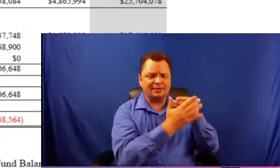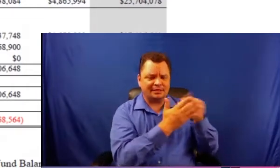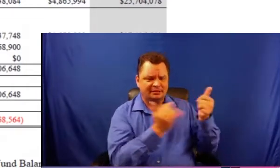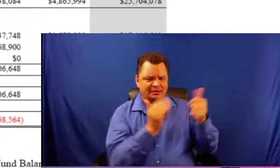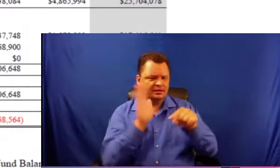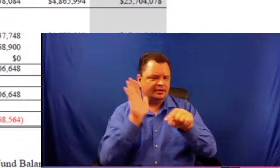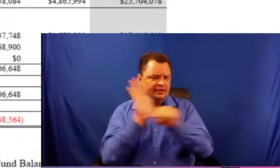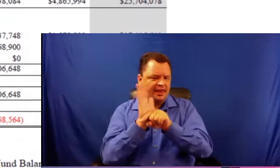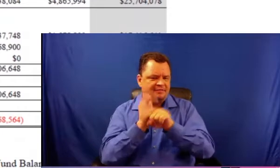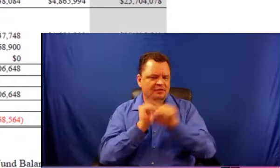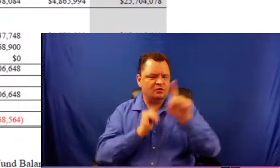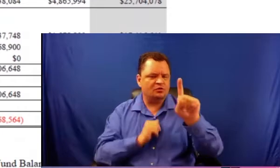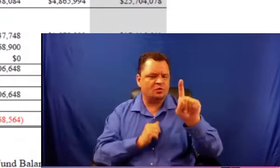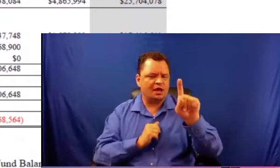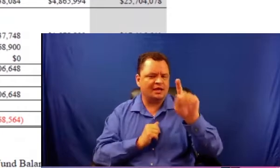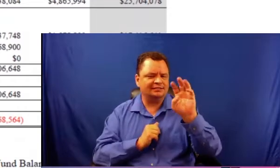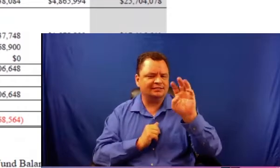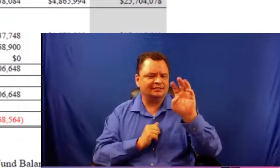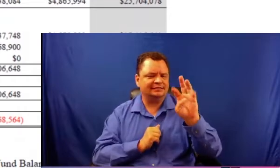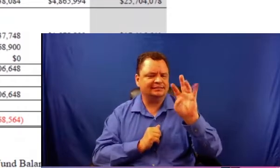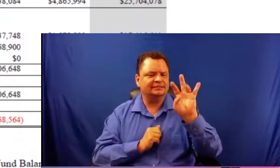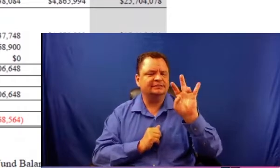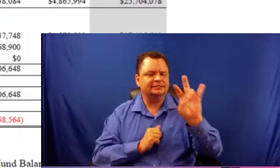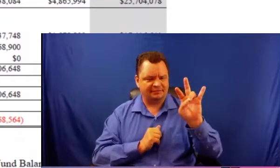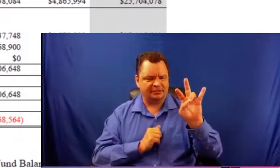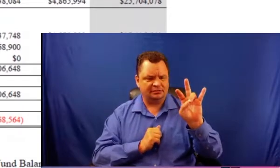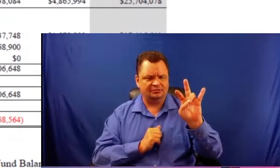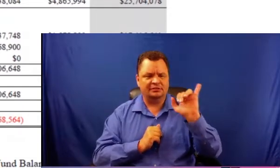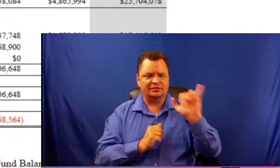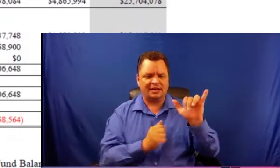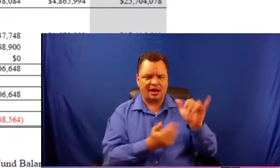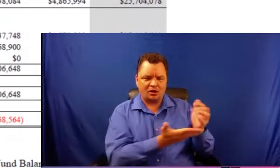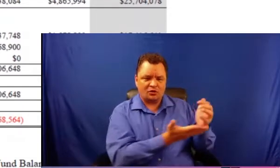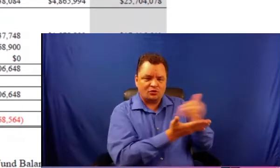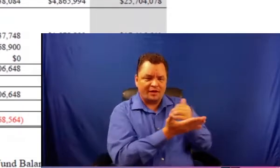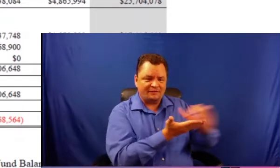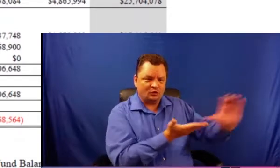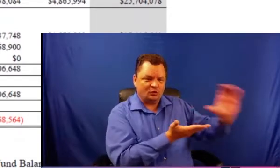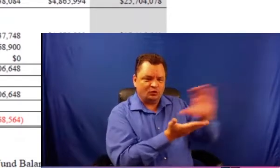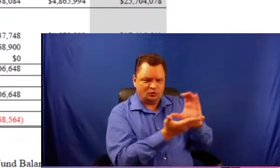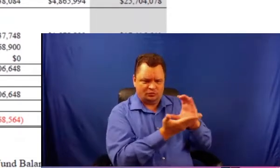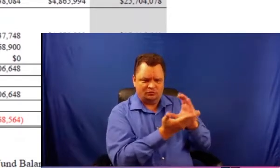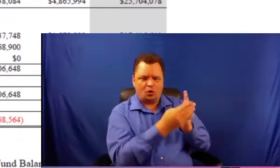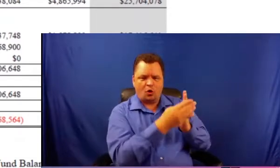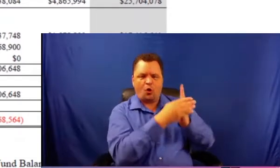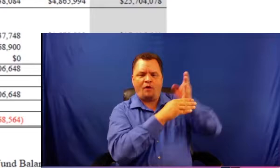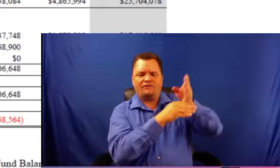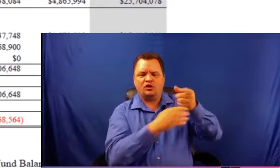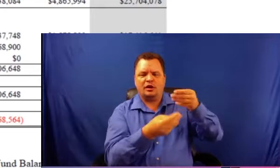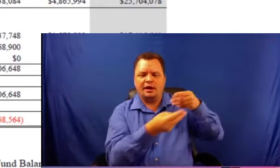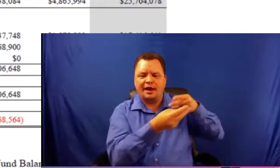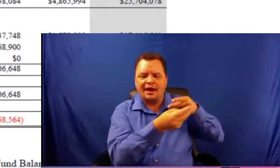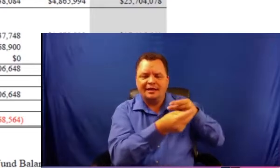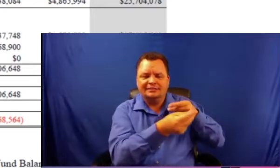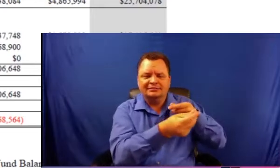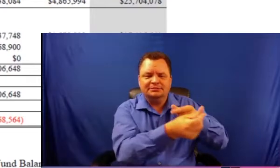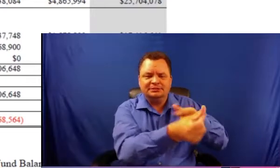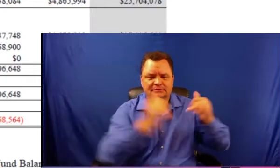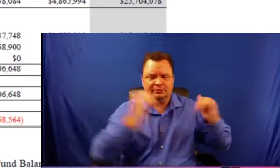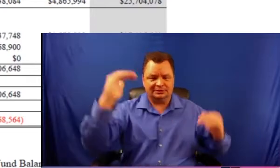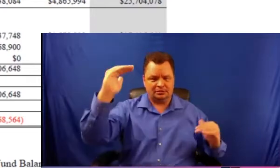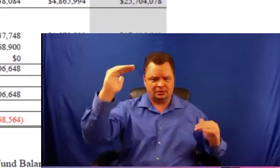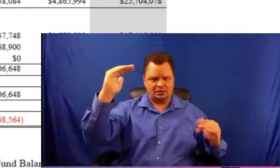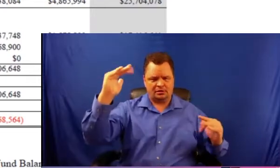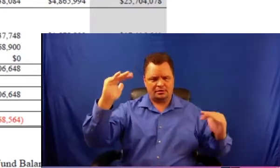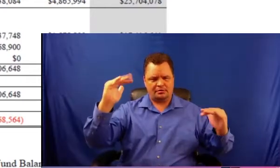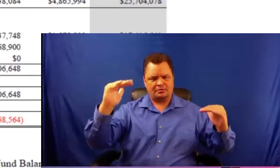167,108. This is revenues over expenditures, and that has come down a little bit since the last report, and primarily that